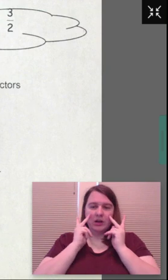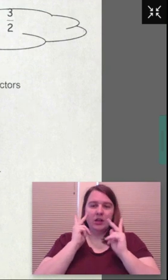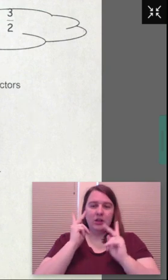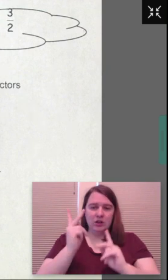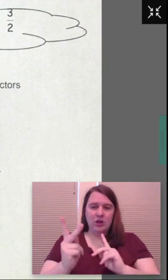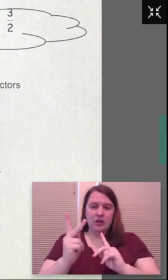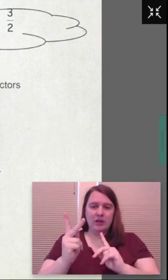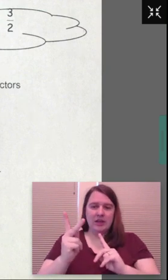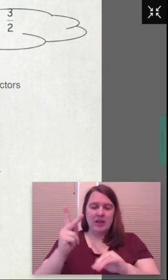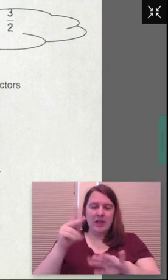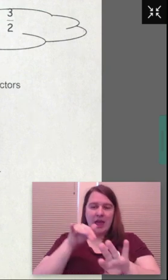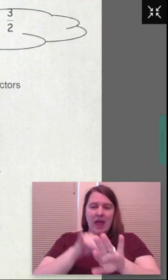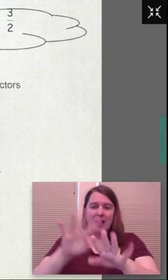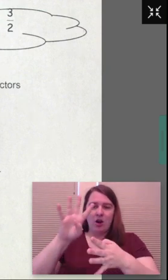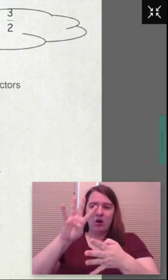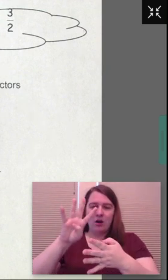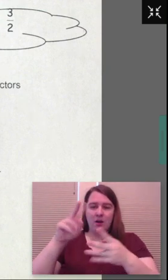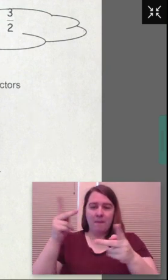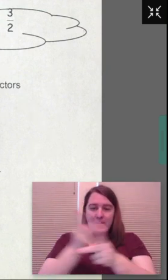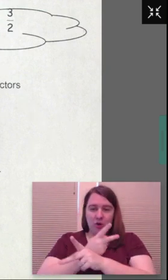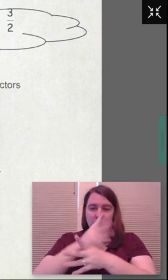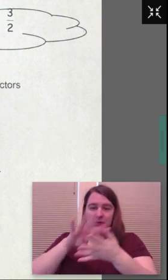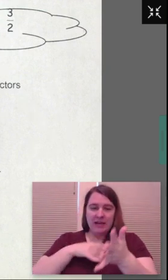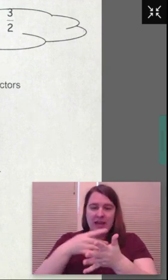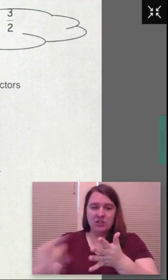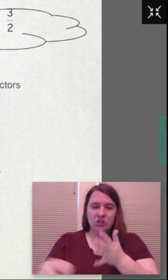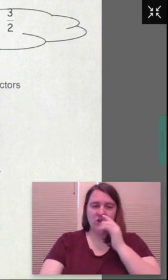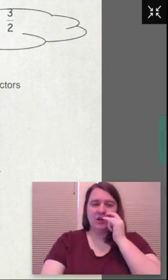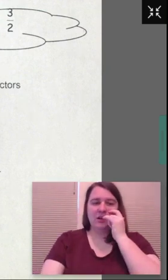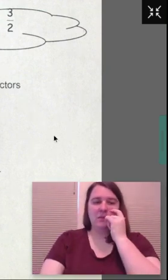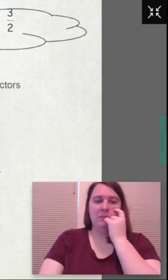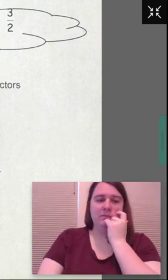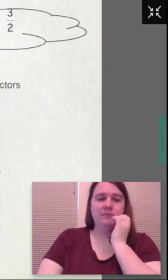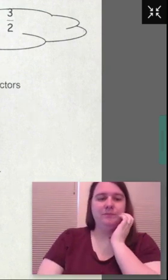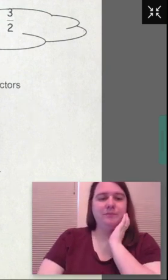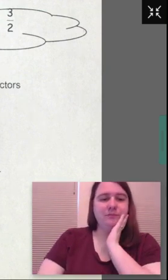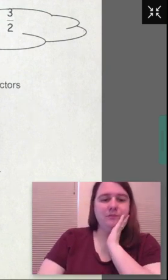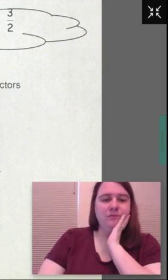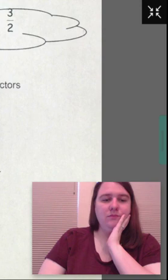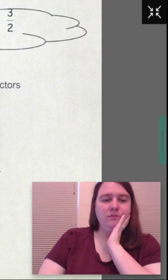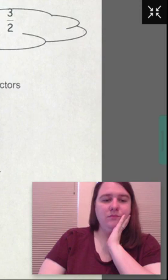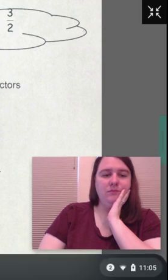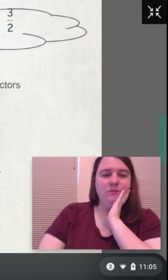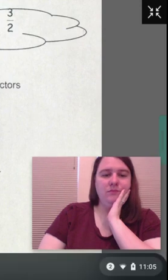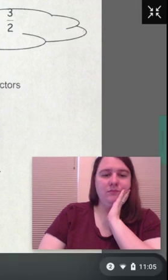We're going to look at our multiplication chart.